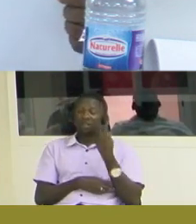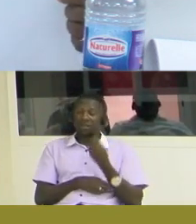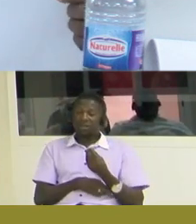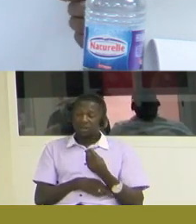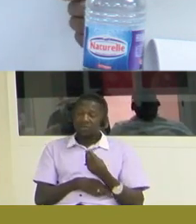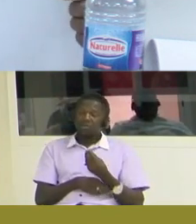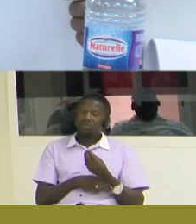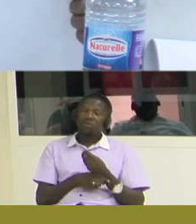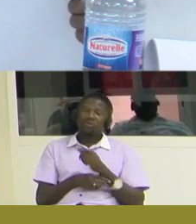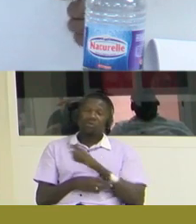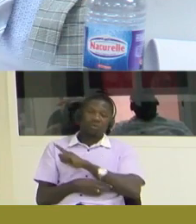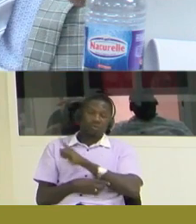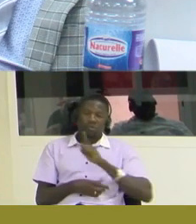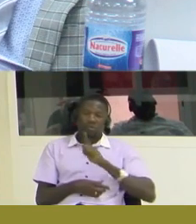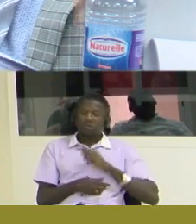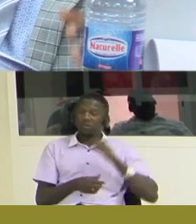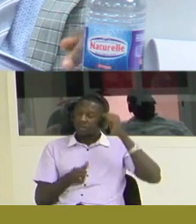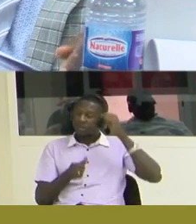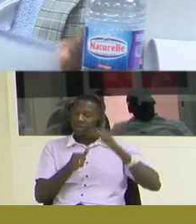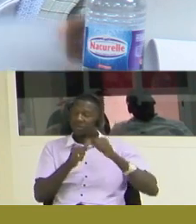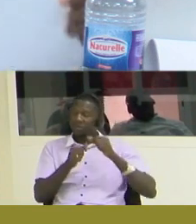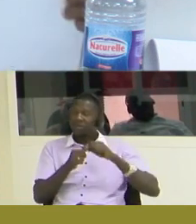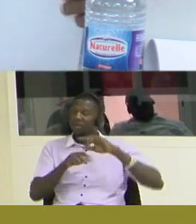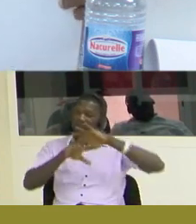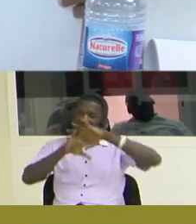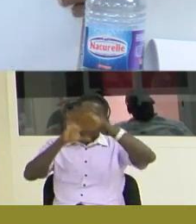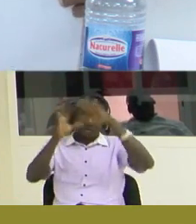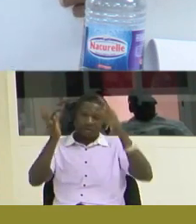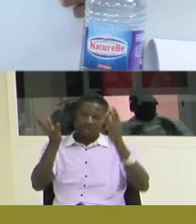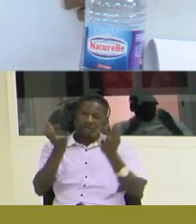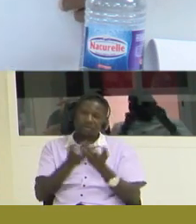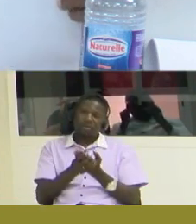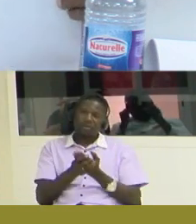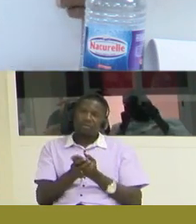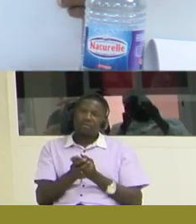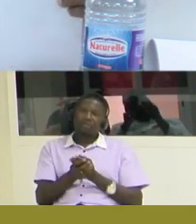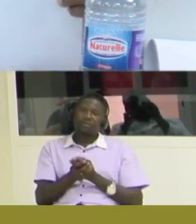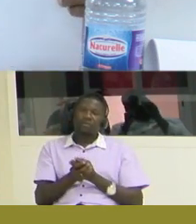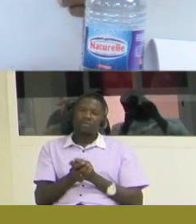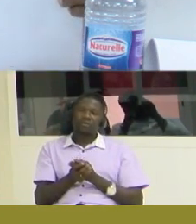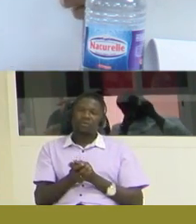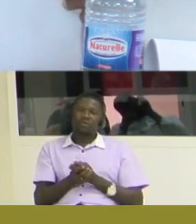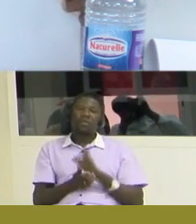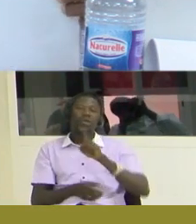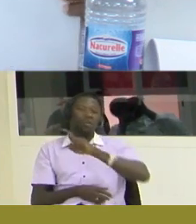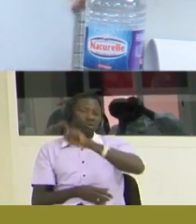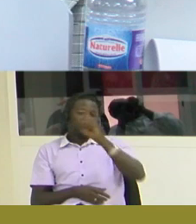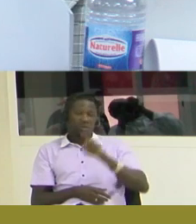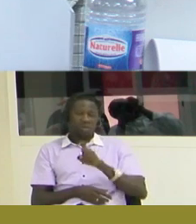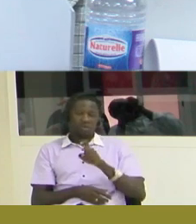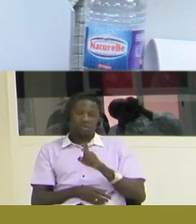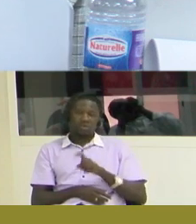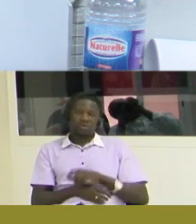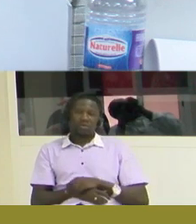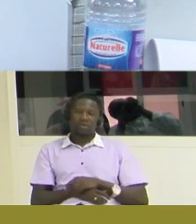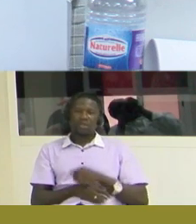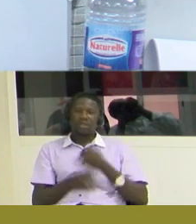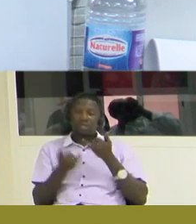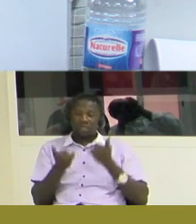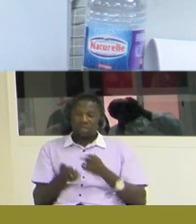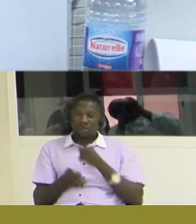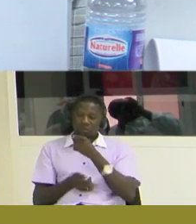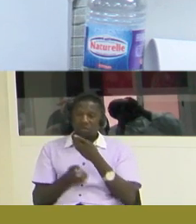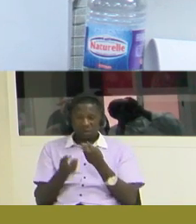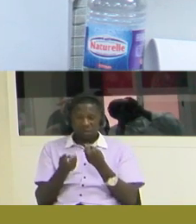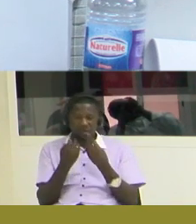we remembered everything question so now you are telling us that Sunnah